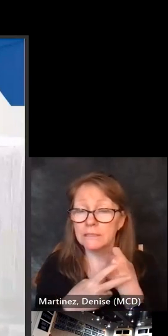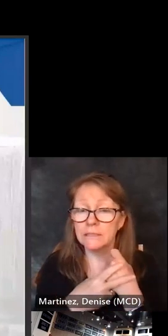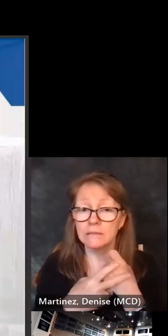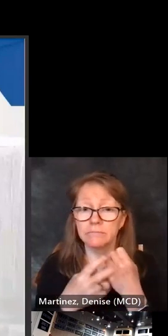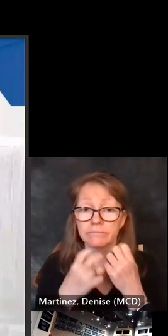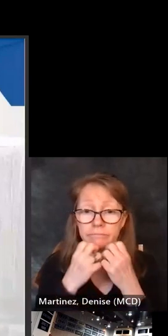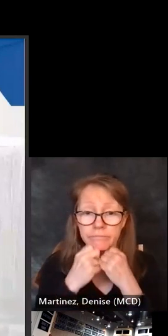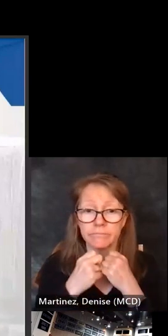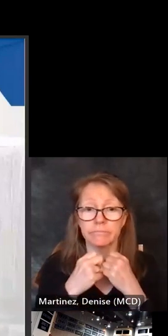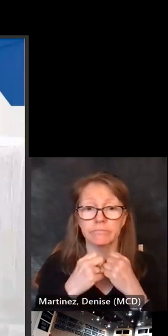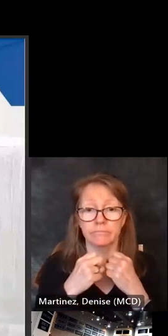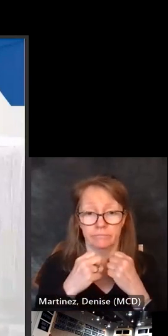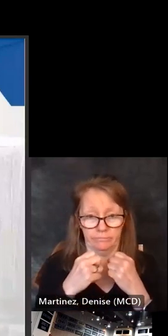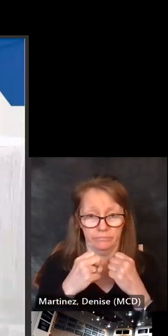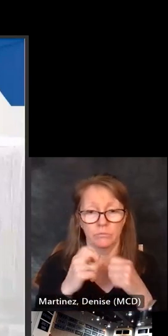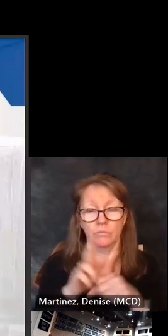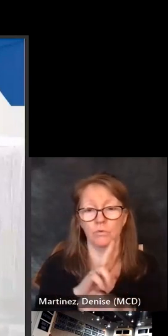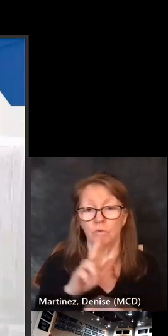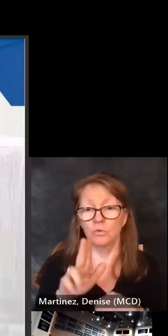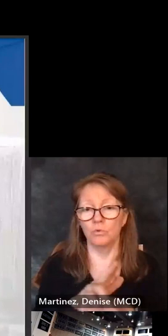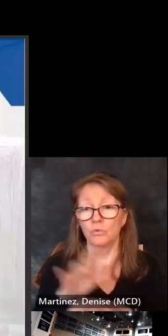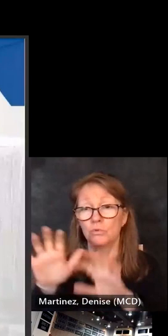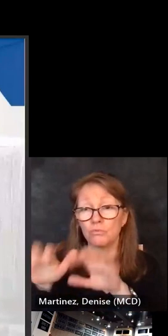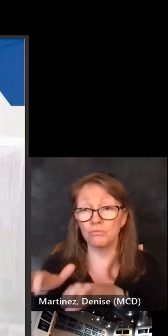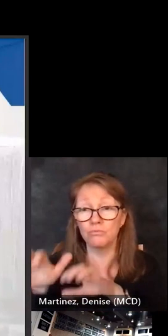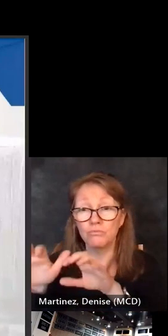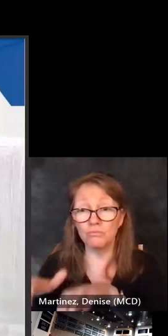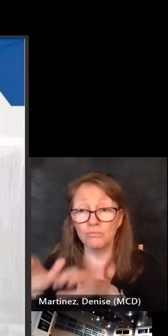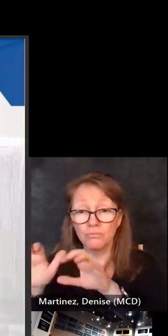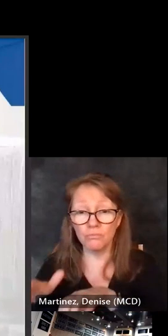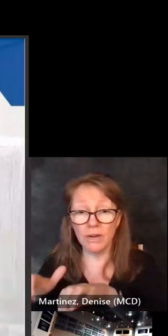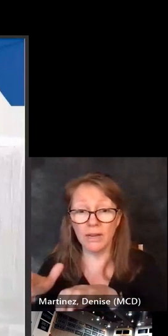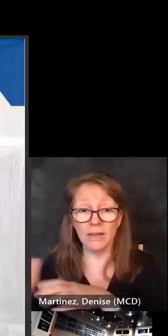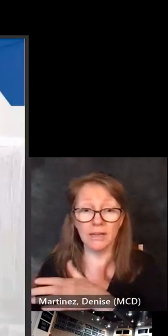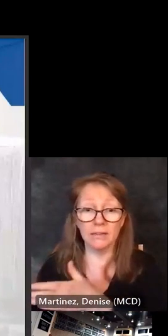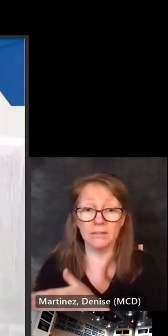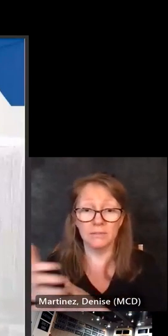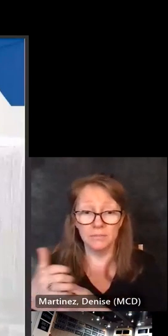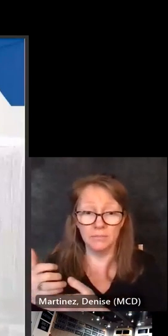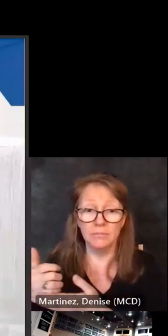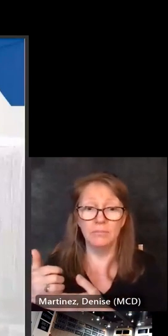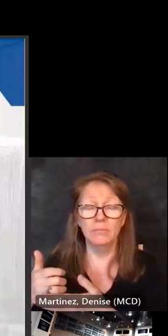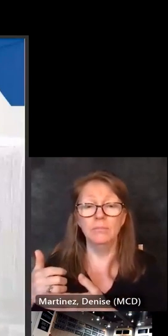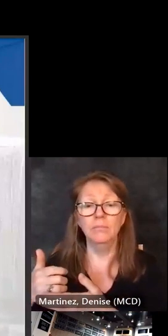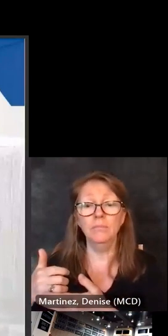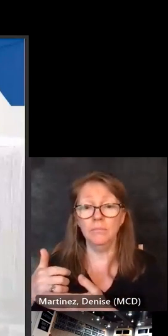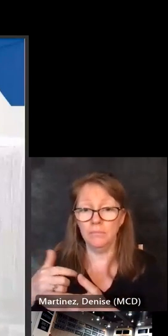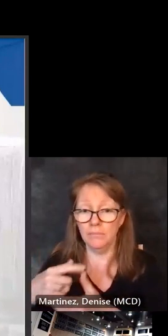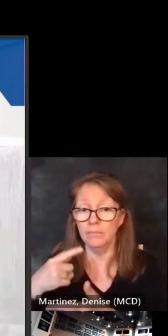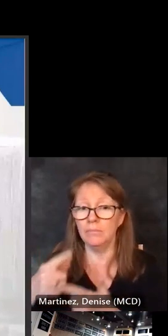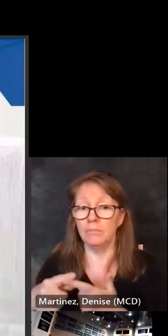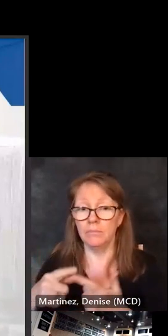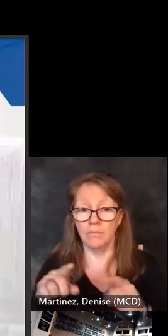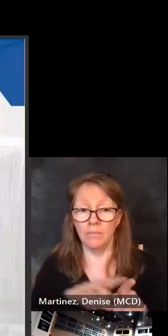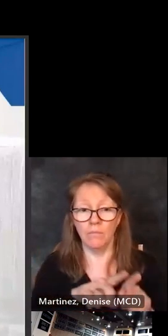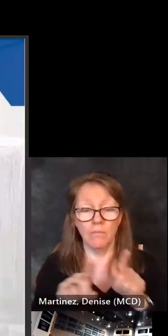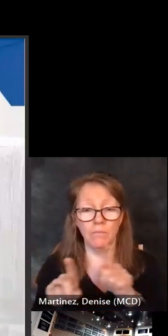and harvesting rainwater, and the stormwater system we've upsized to account